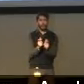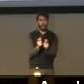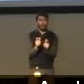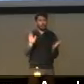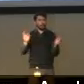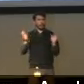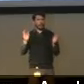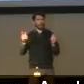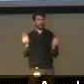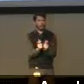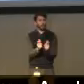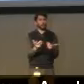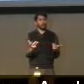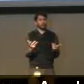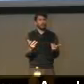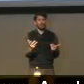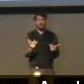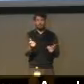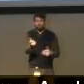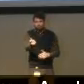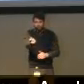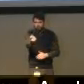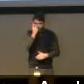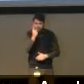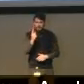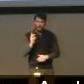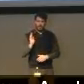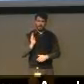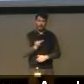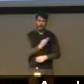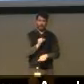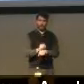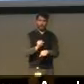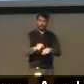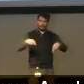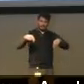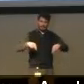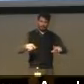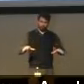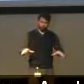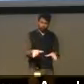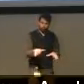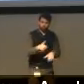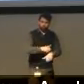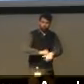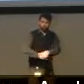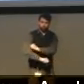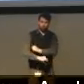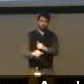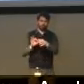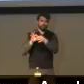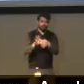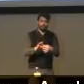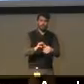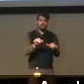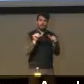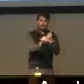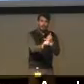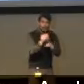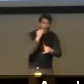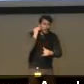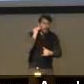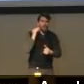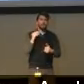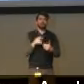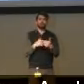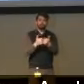doubt, the efforts that have been made by all of us and all of those who live here around home protocols and social distancing really